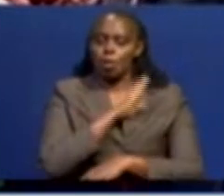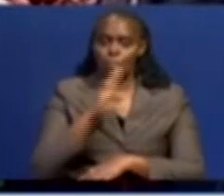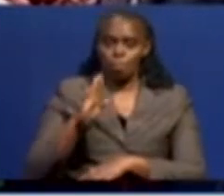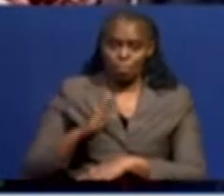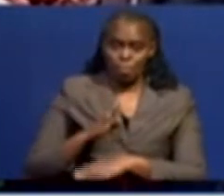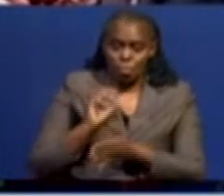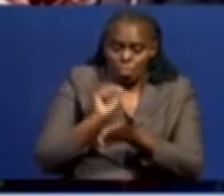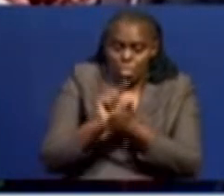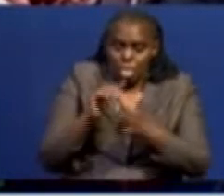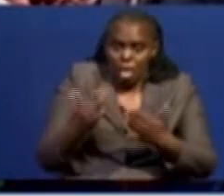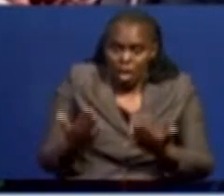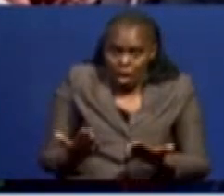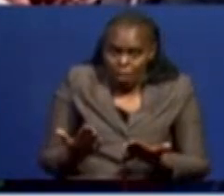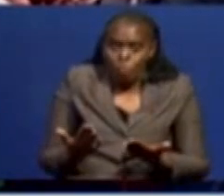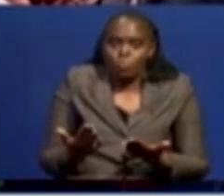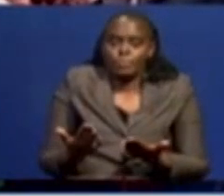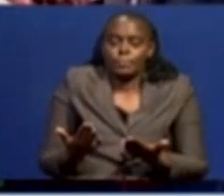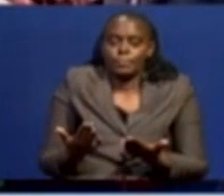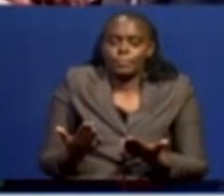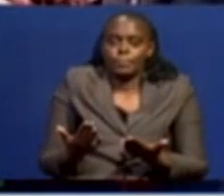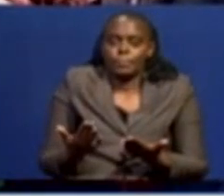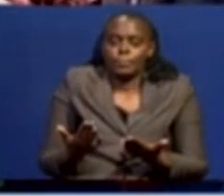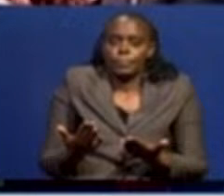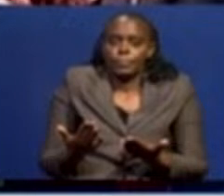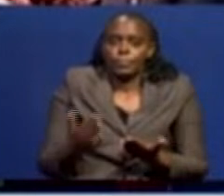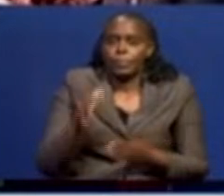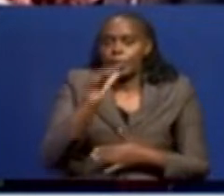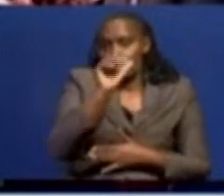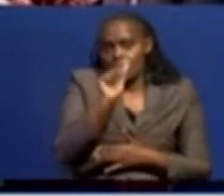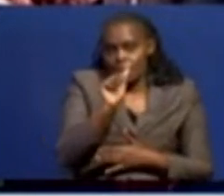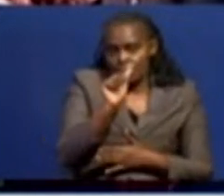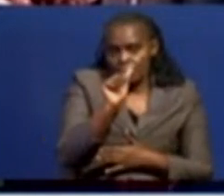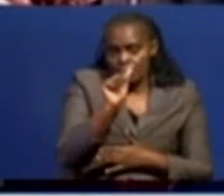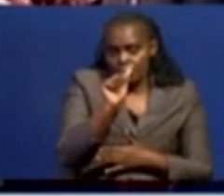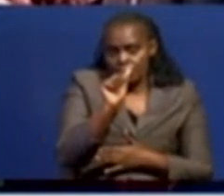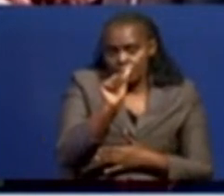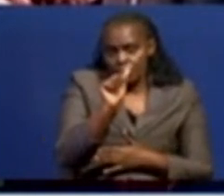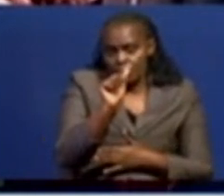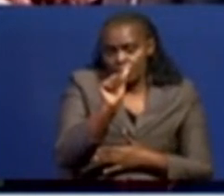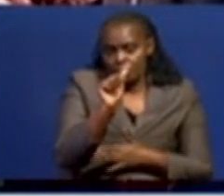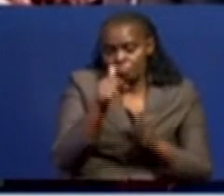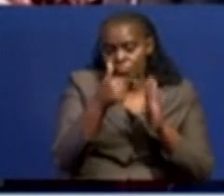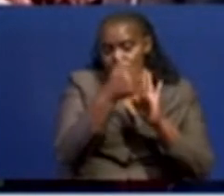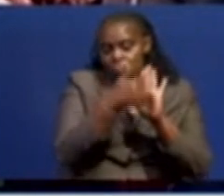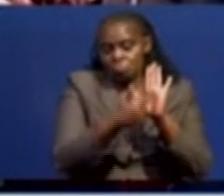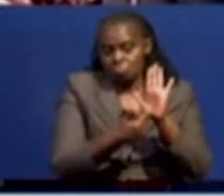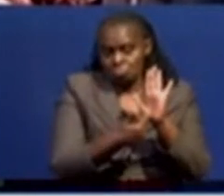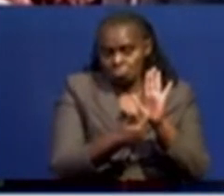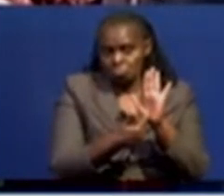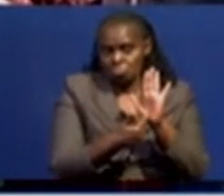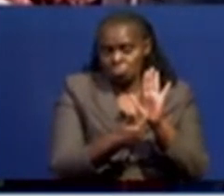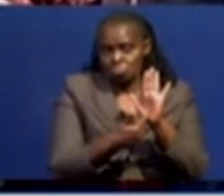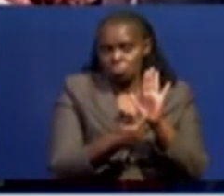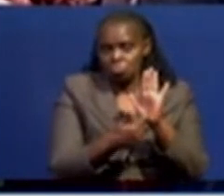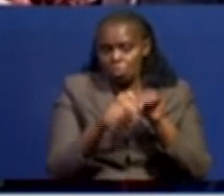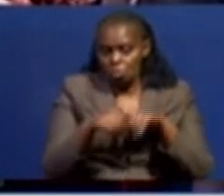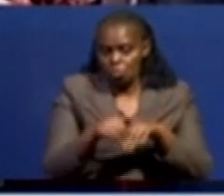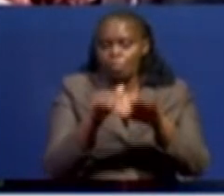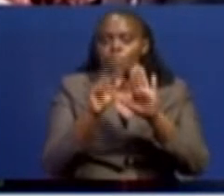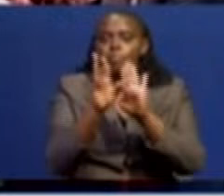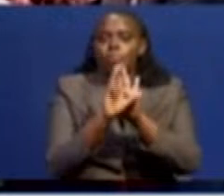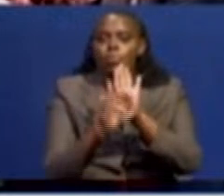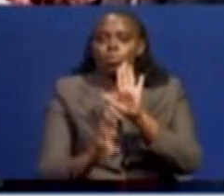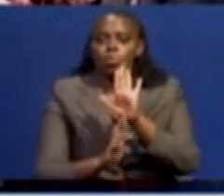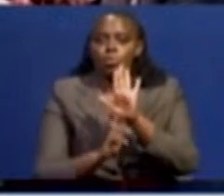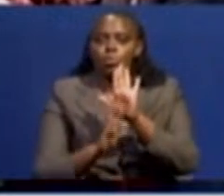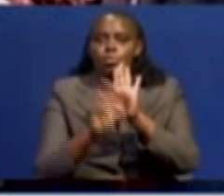members of the board may be removed from office A on grounds set out for the removal